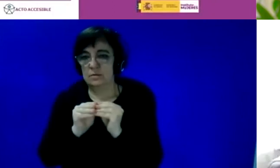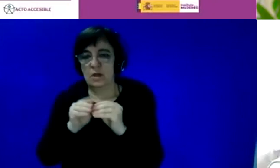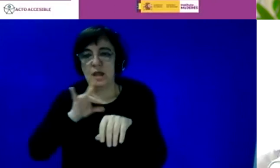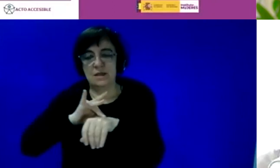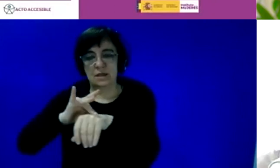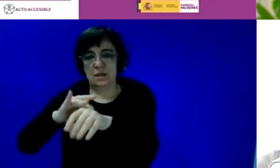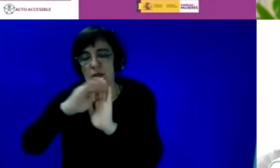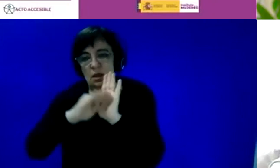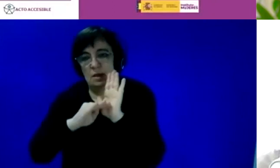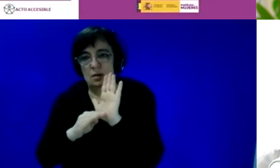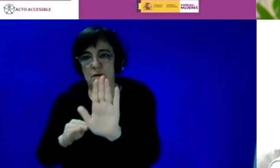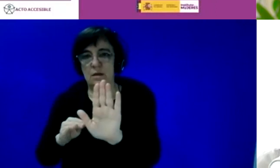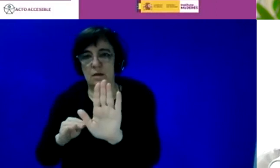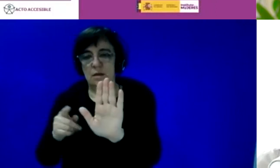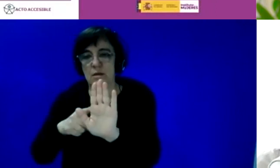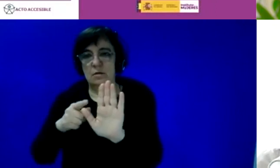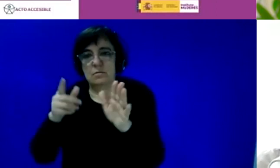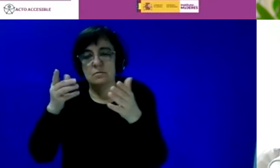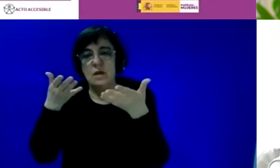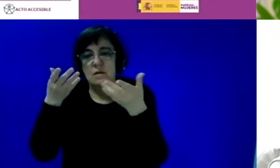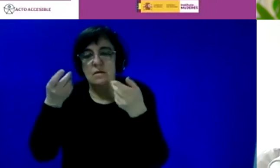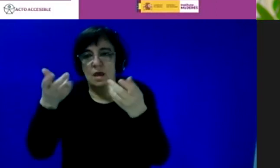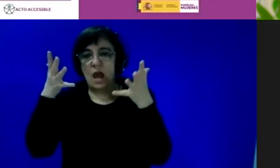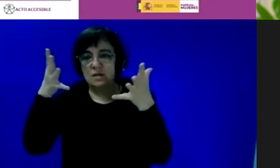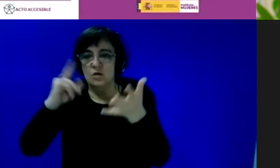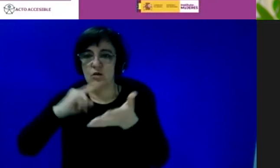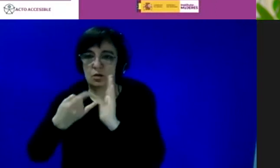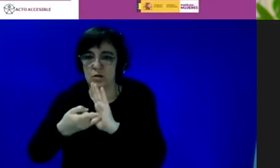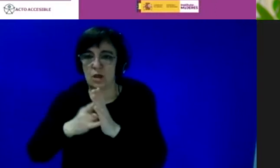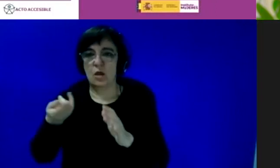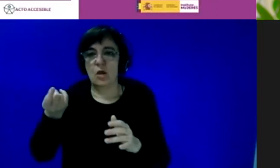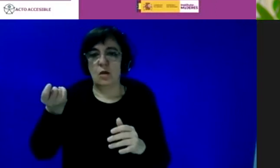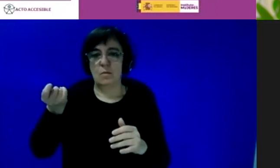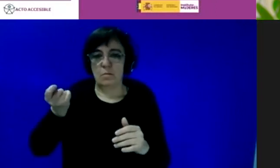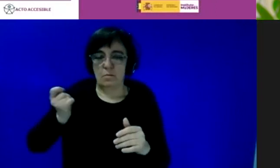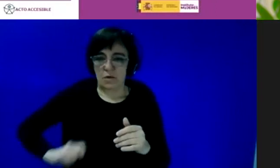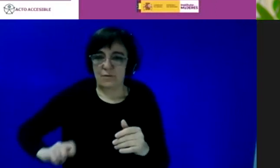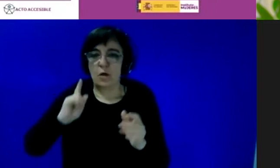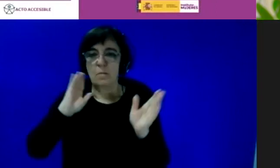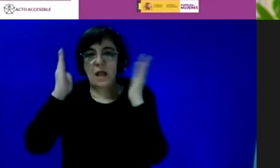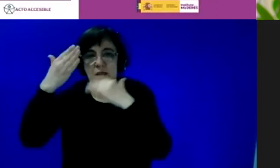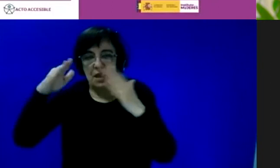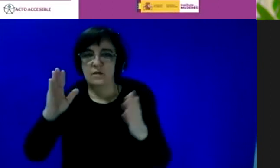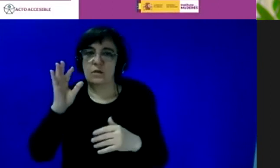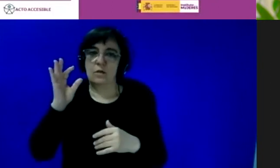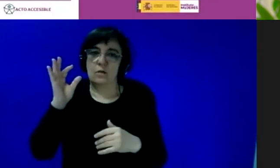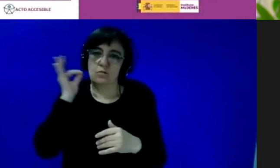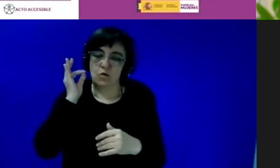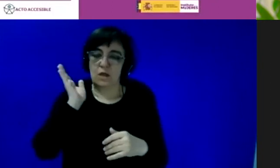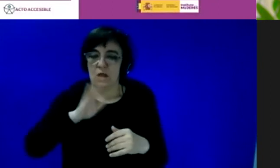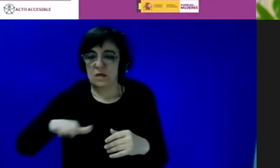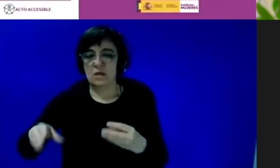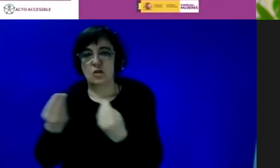has drafted a manual, a guide to provide professional support,